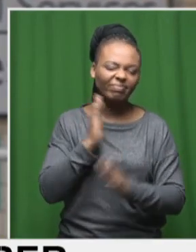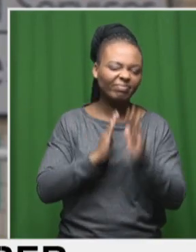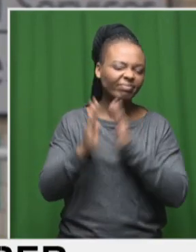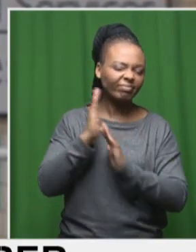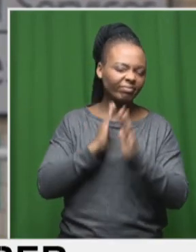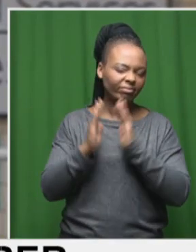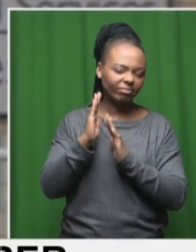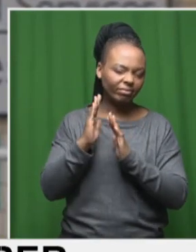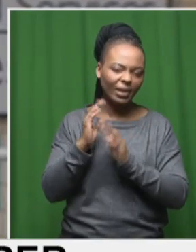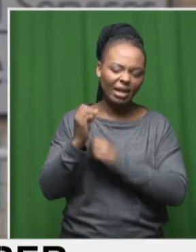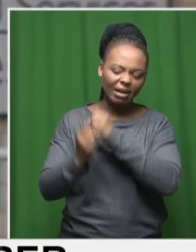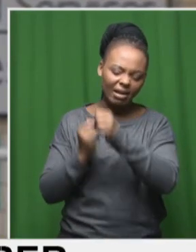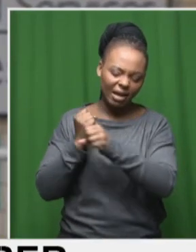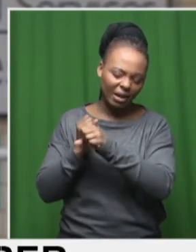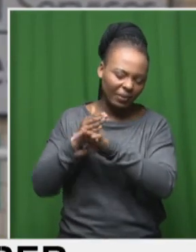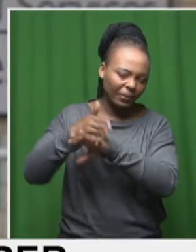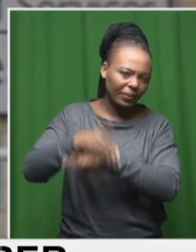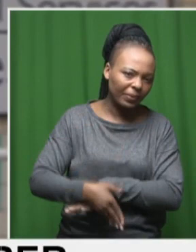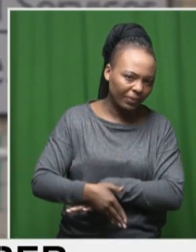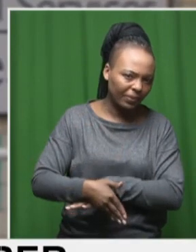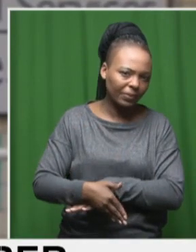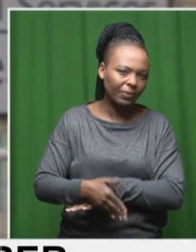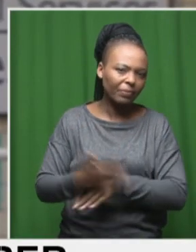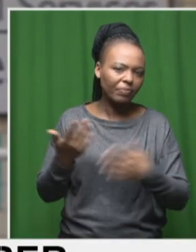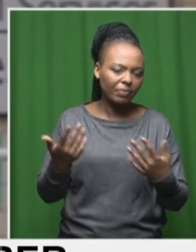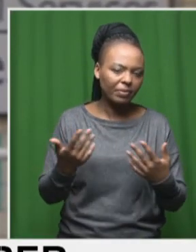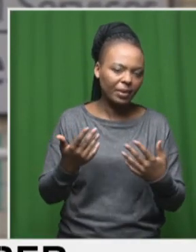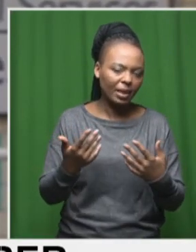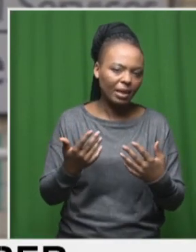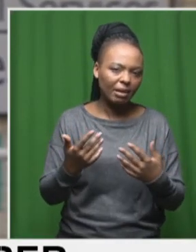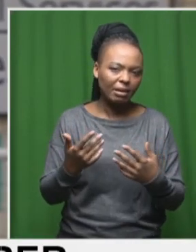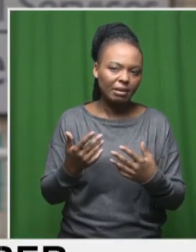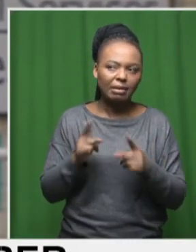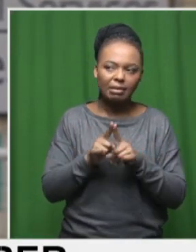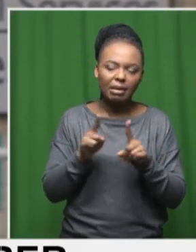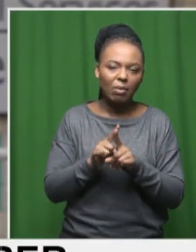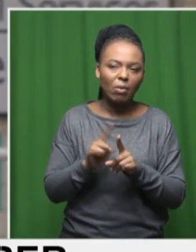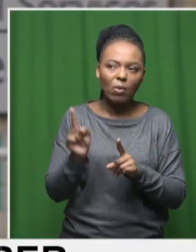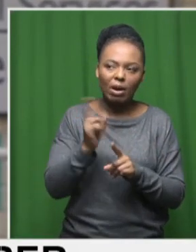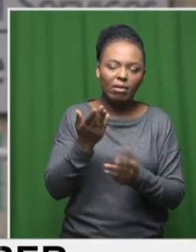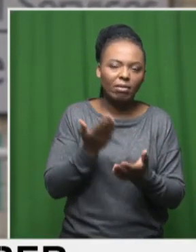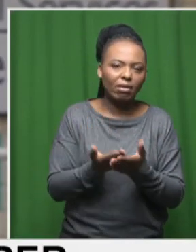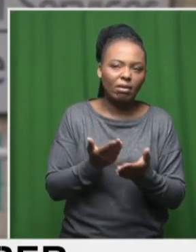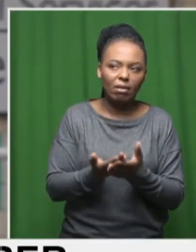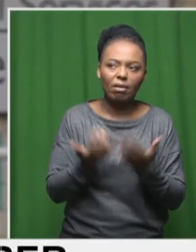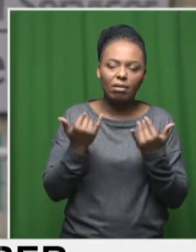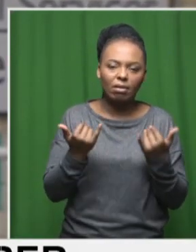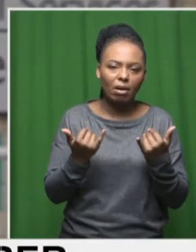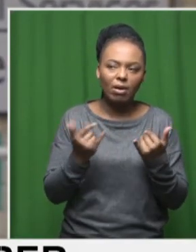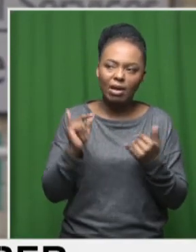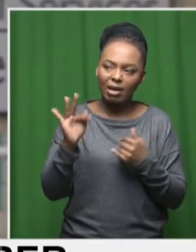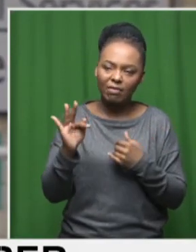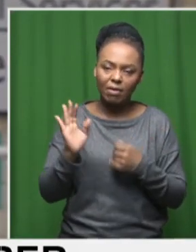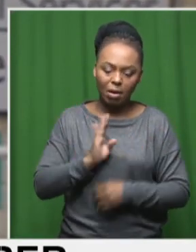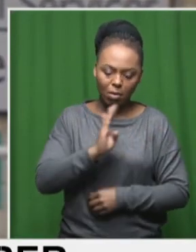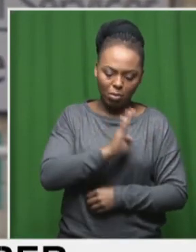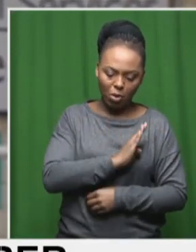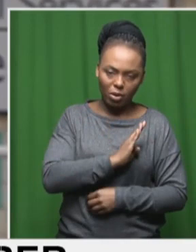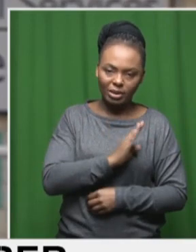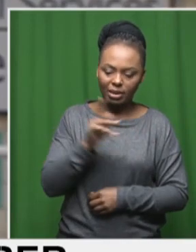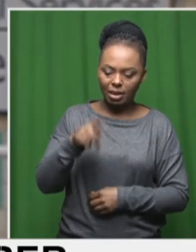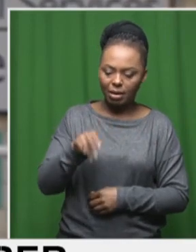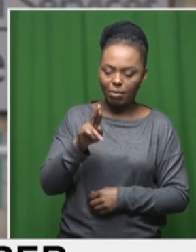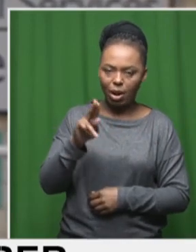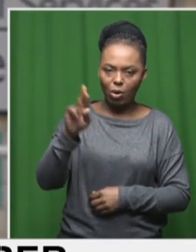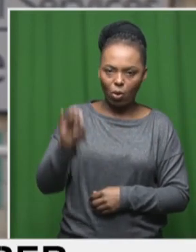sentiments so many years later, and what could possibly, should the parole board decide, the